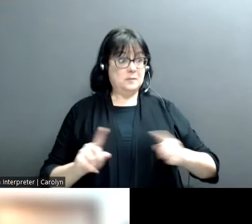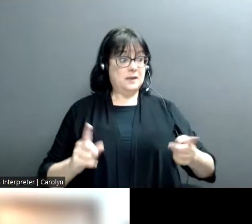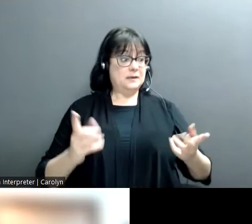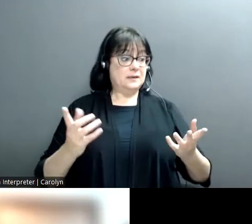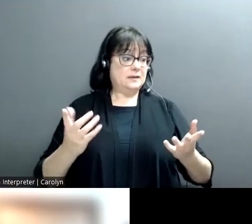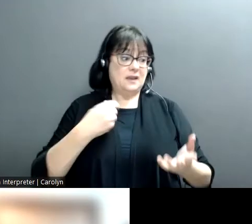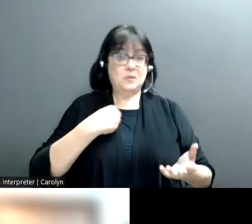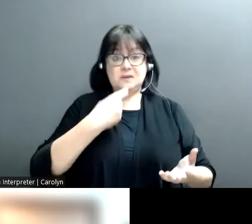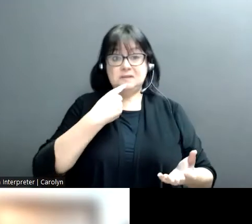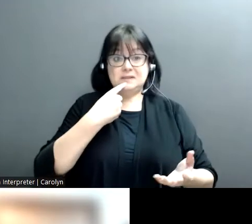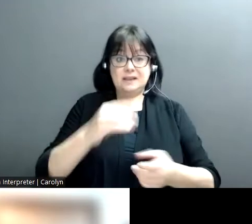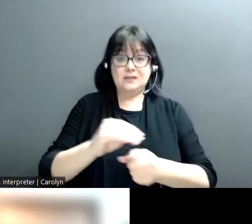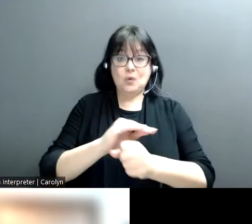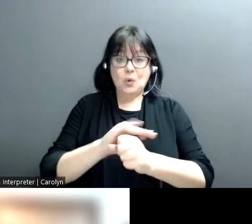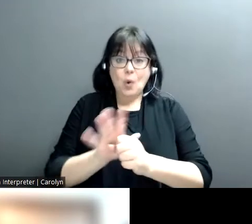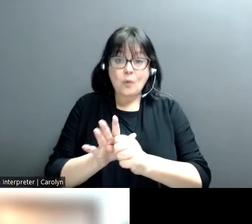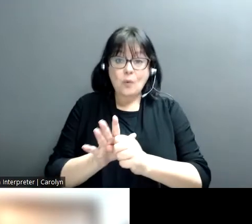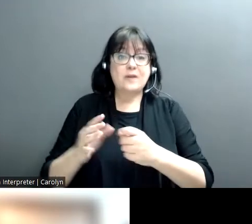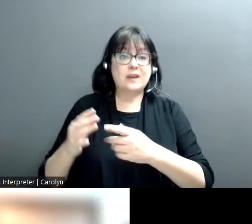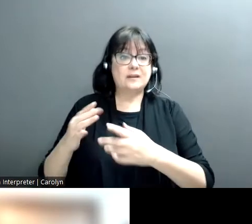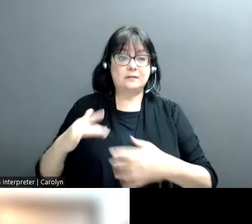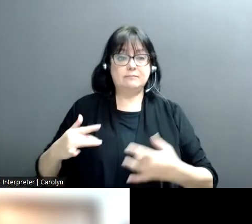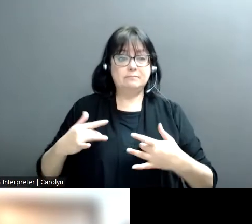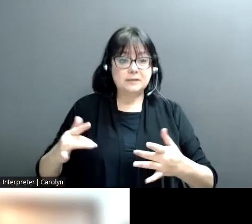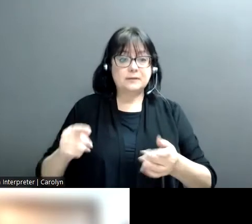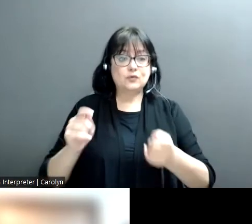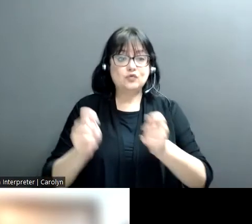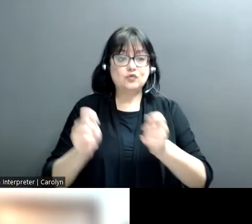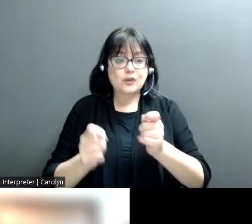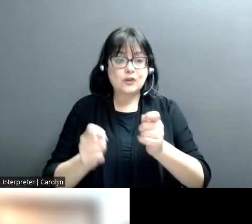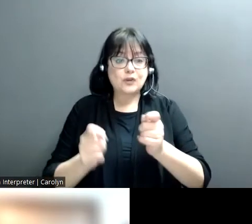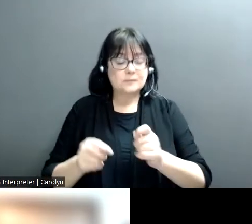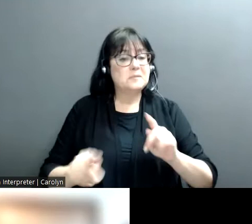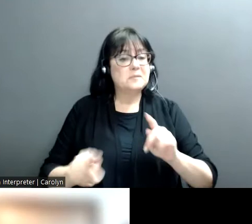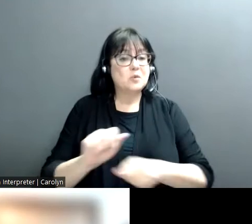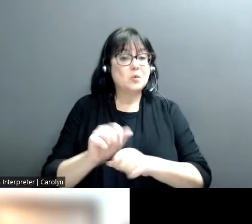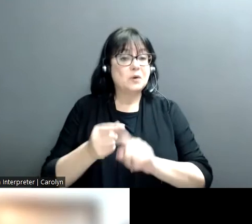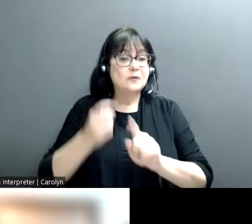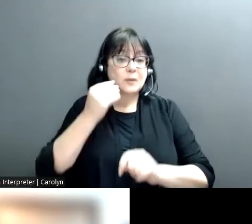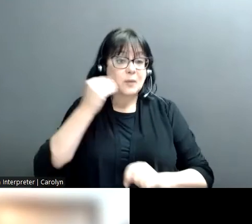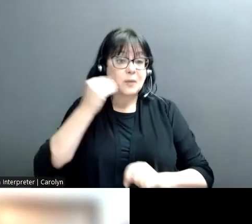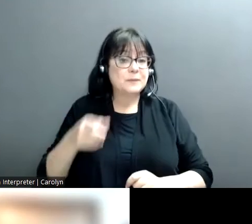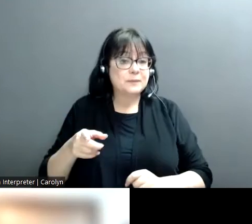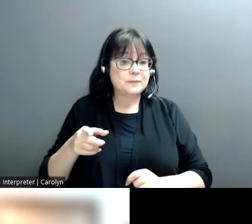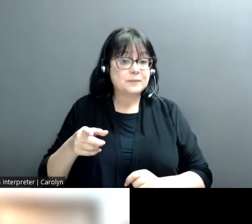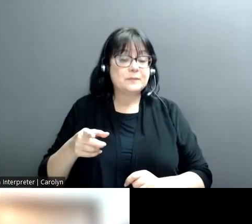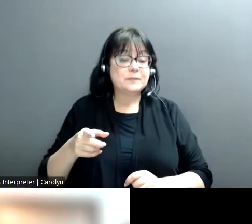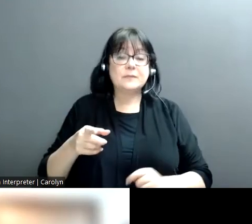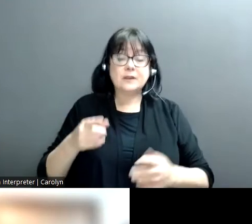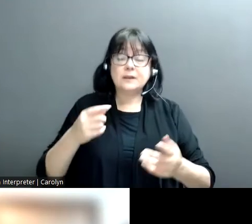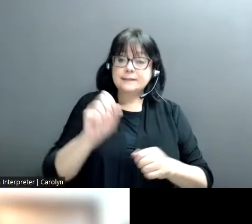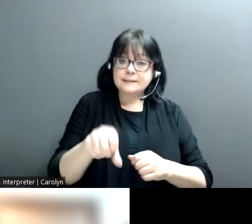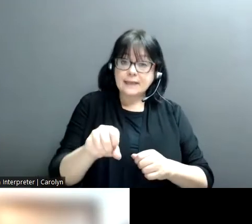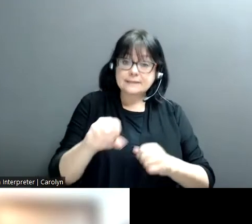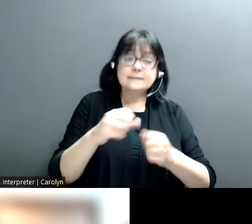things that have changed, more working from home and so on, we're both seeing, yes, that does mean that some forms of human